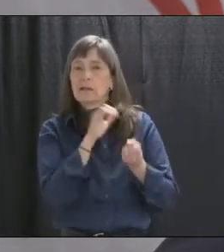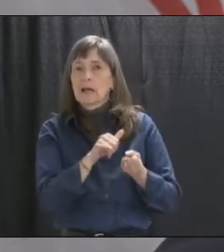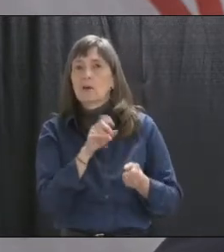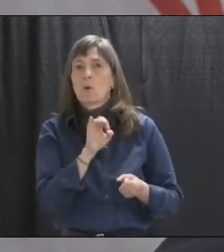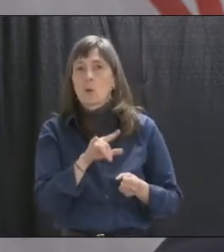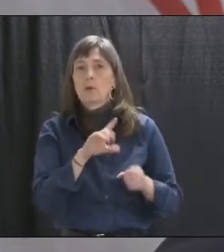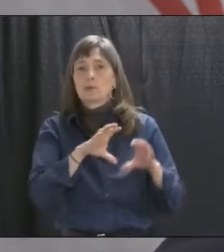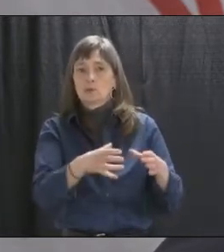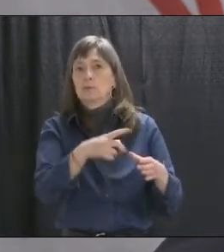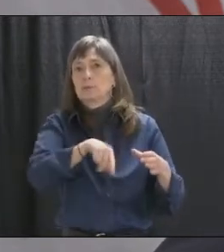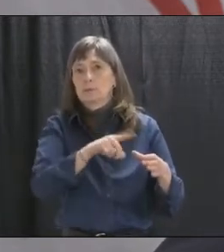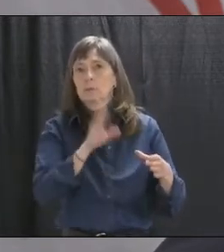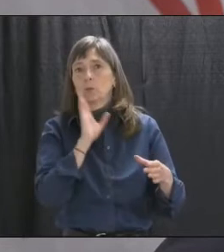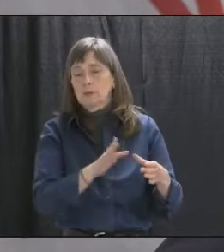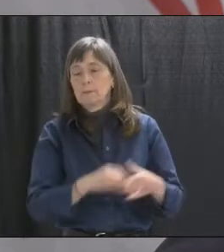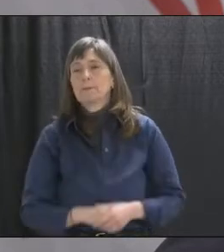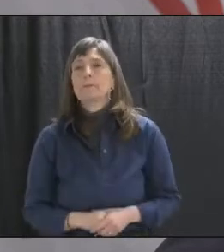sector.